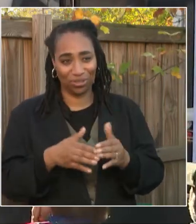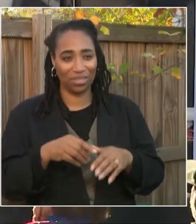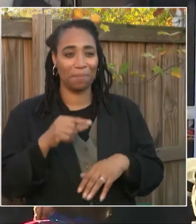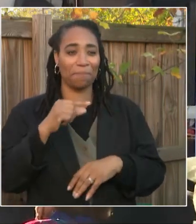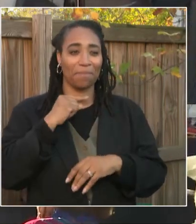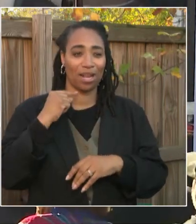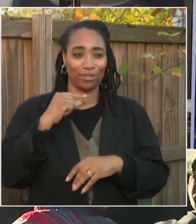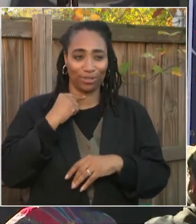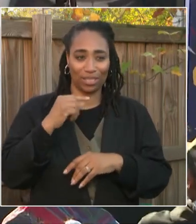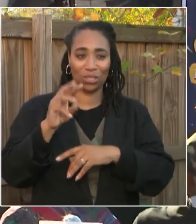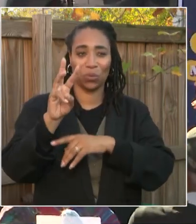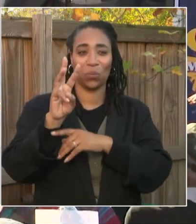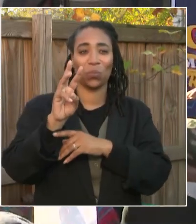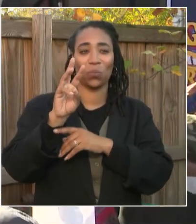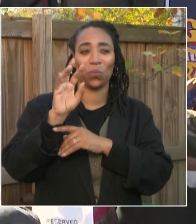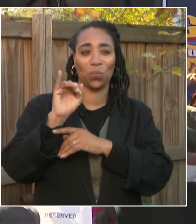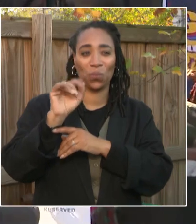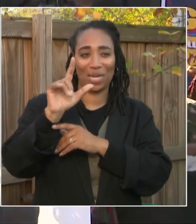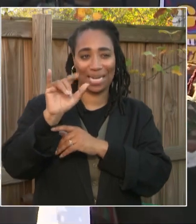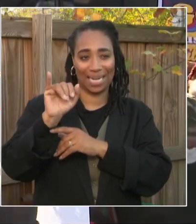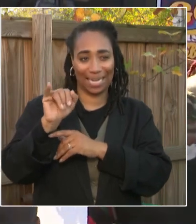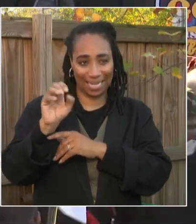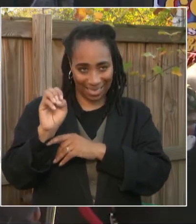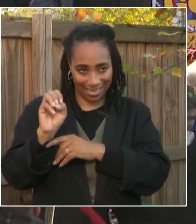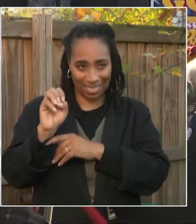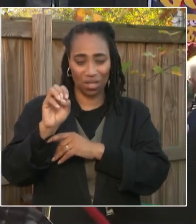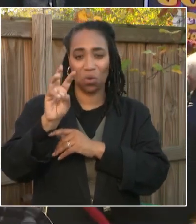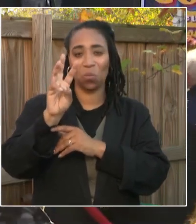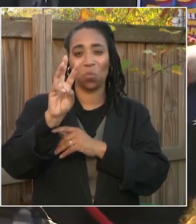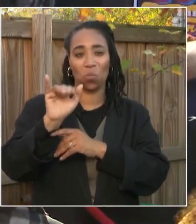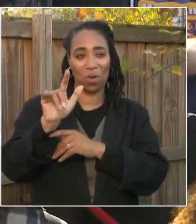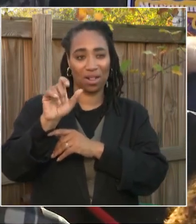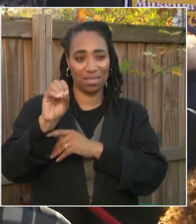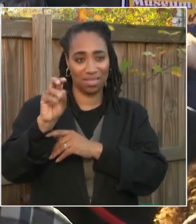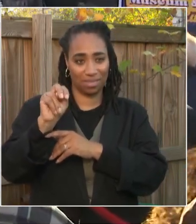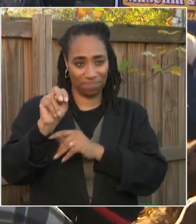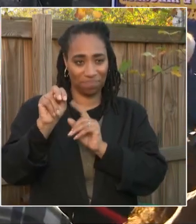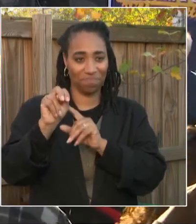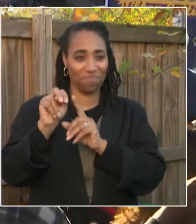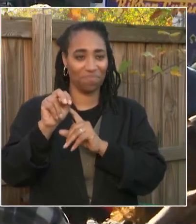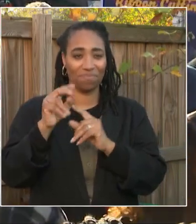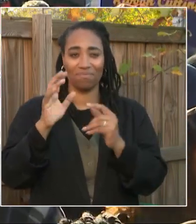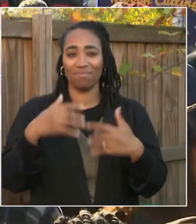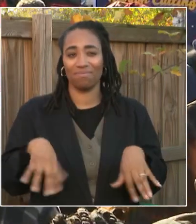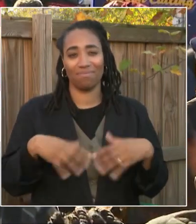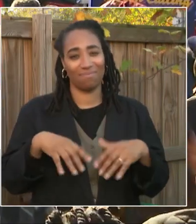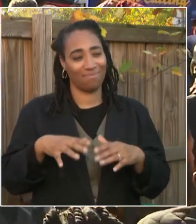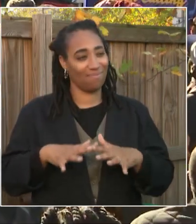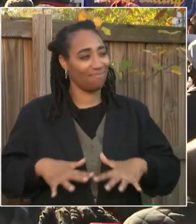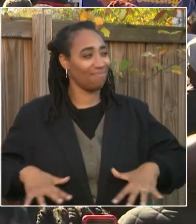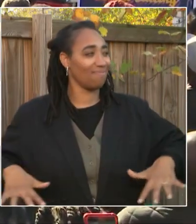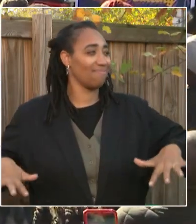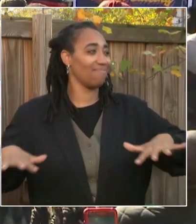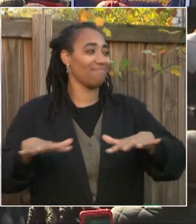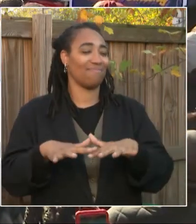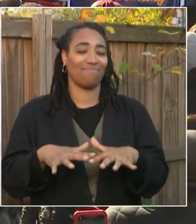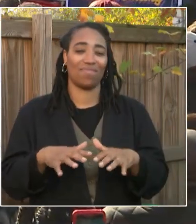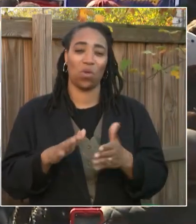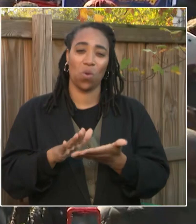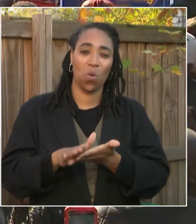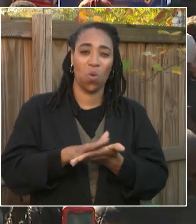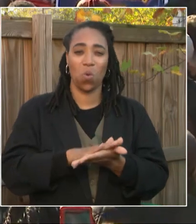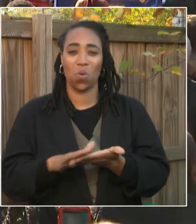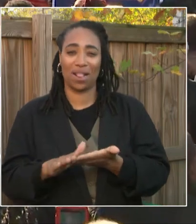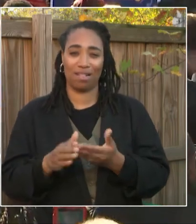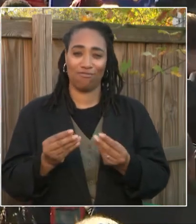think that it will be important for me to acknowledge that right now we stand on holy ground. That right now for this region, where we sit and where we stand is holy